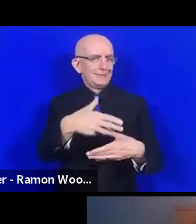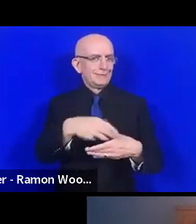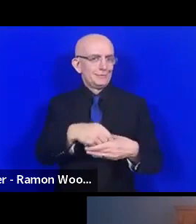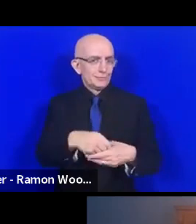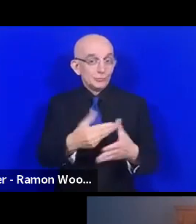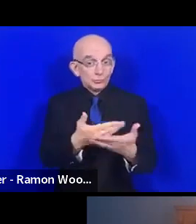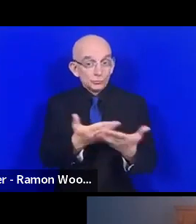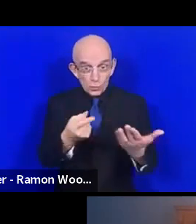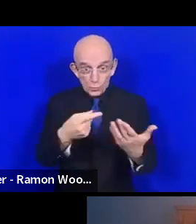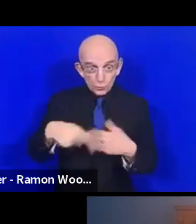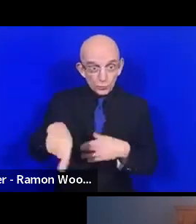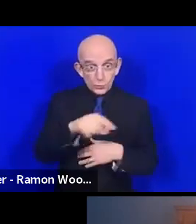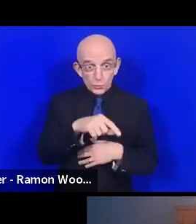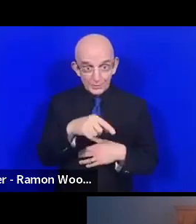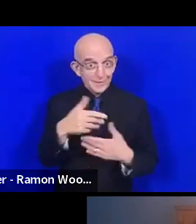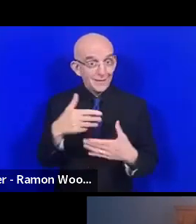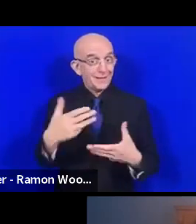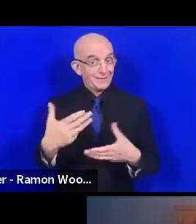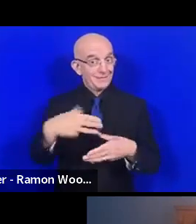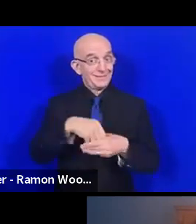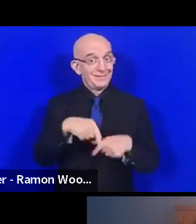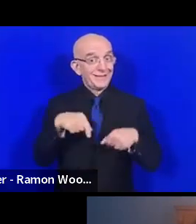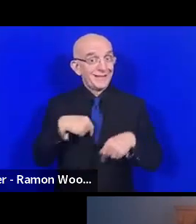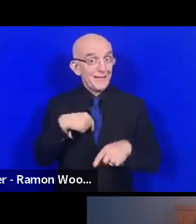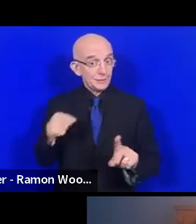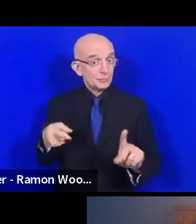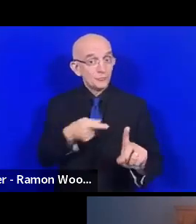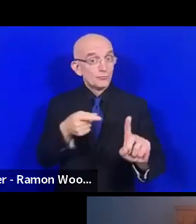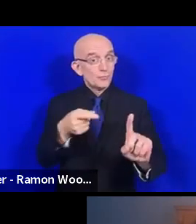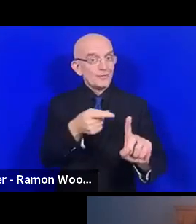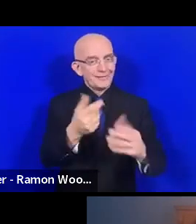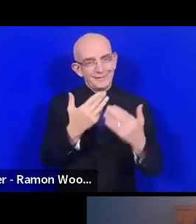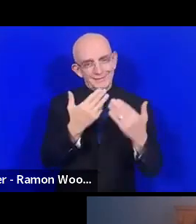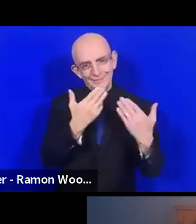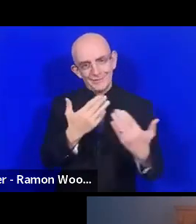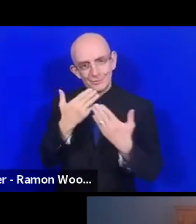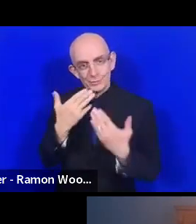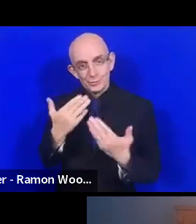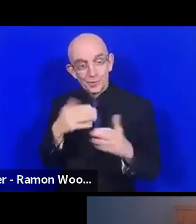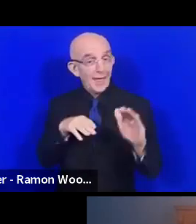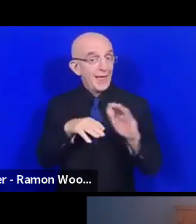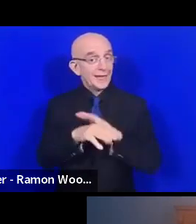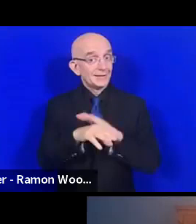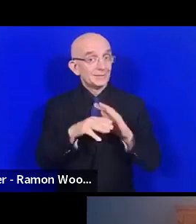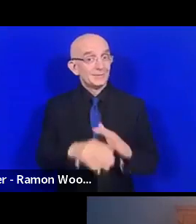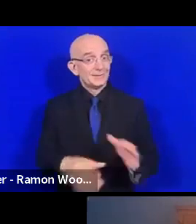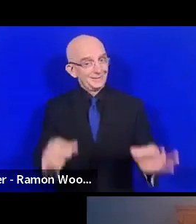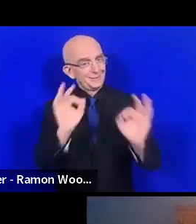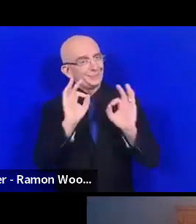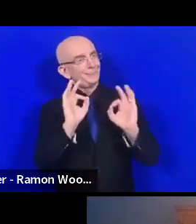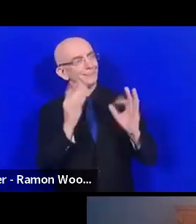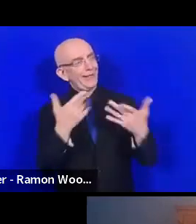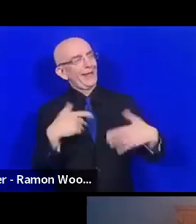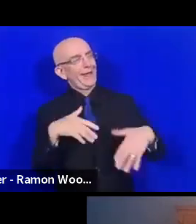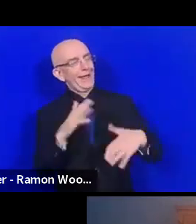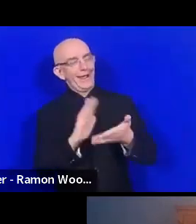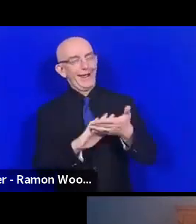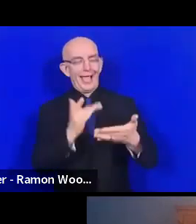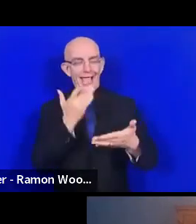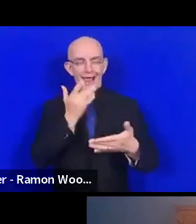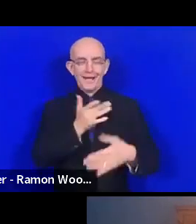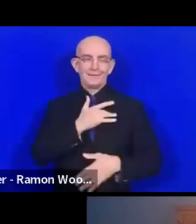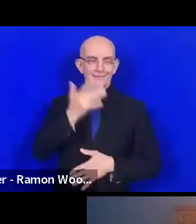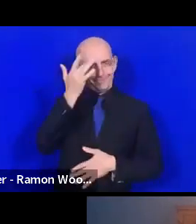a buzzword. It's not an optional add-on. It's a human right. If you have not yet committed to ensuring this right in your own work,